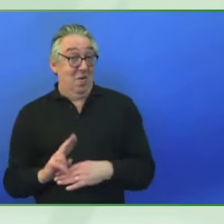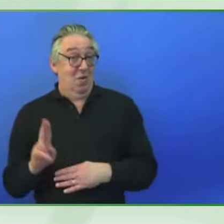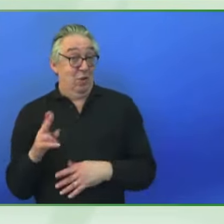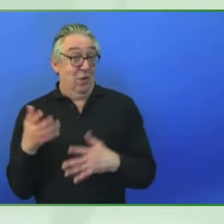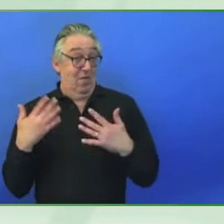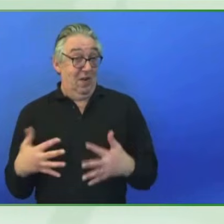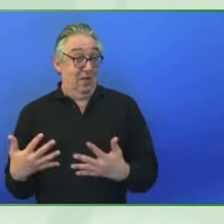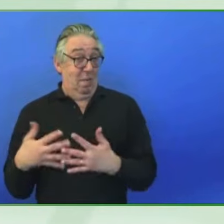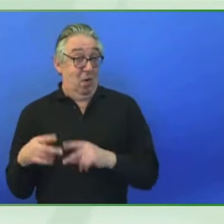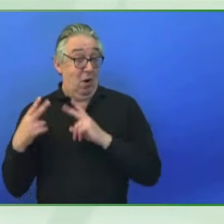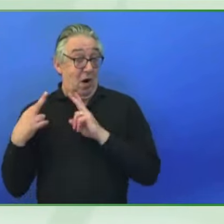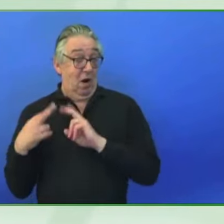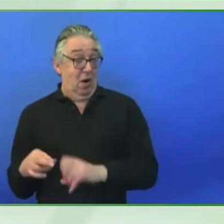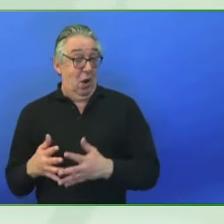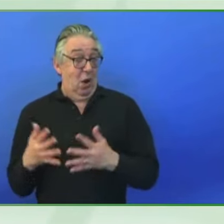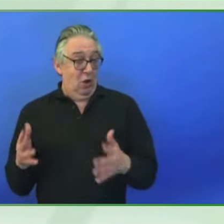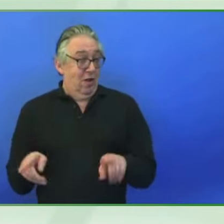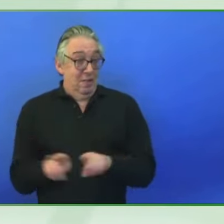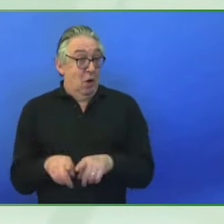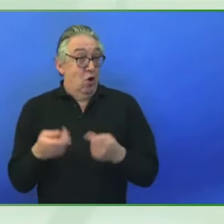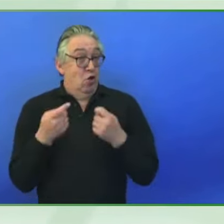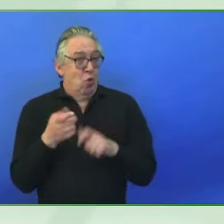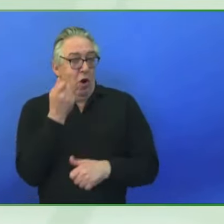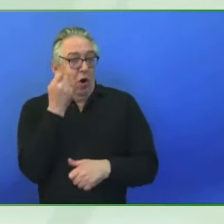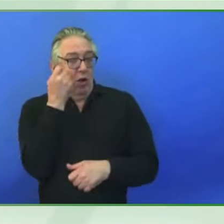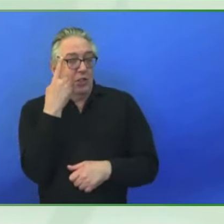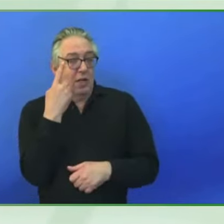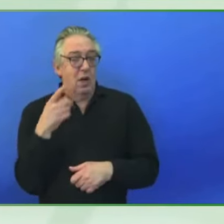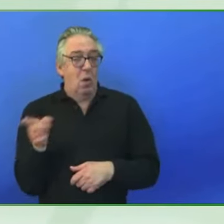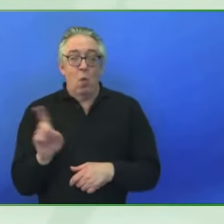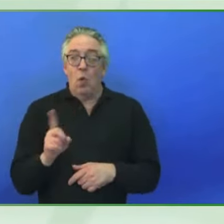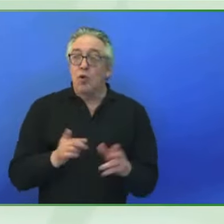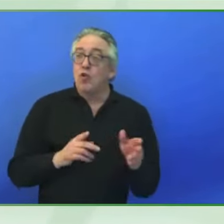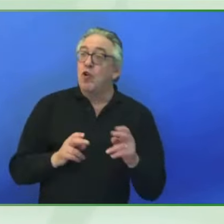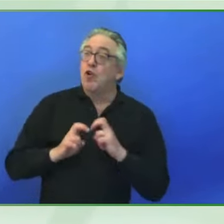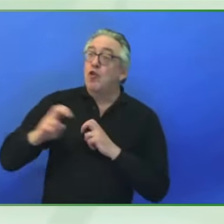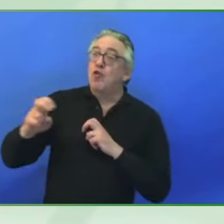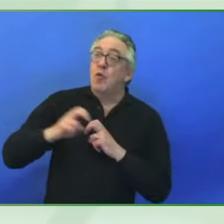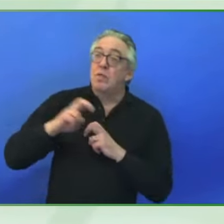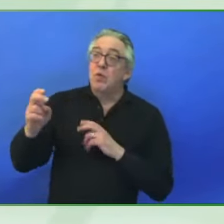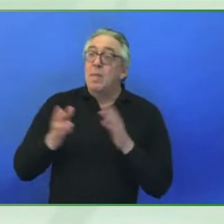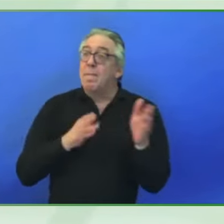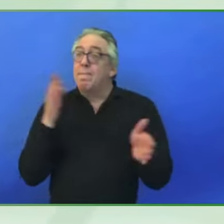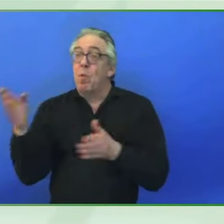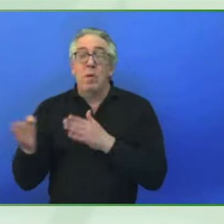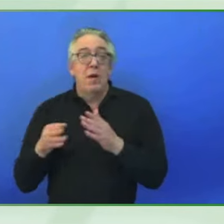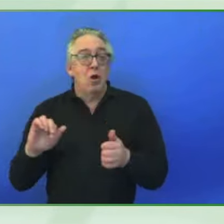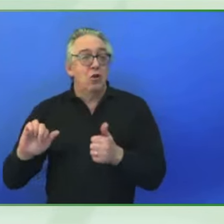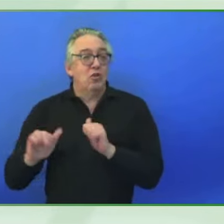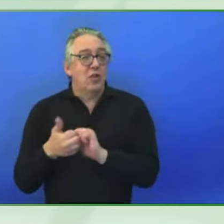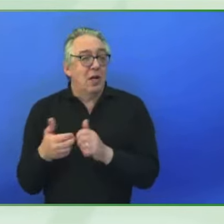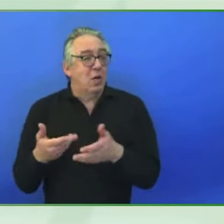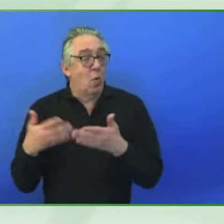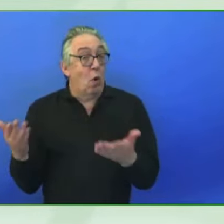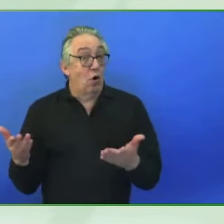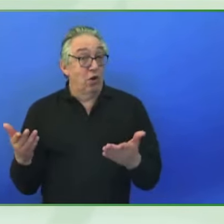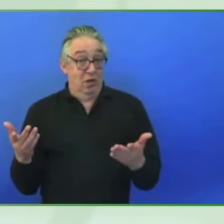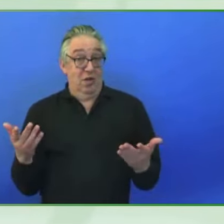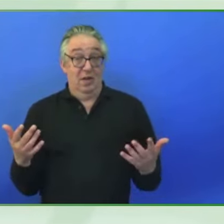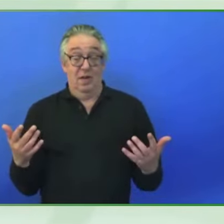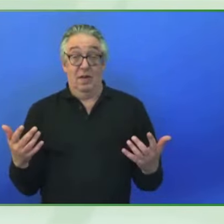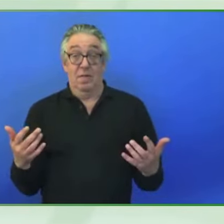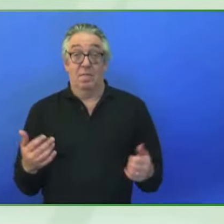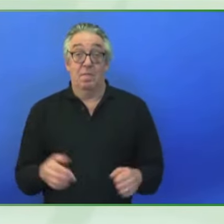trying to understand some of the common transportation and mobility challenges for cities, and specifically understanding the